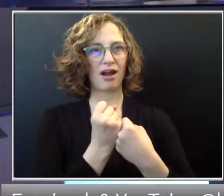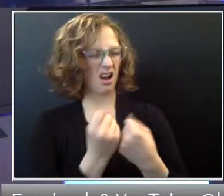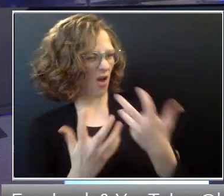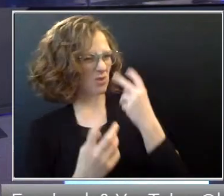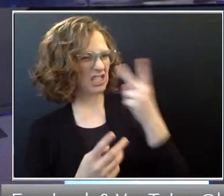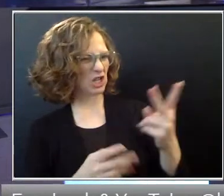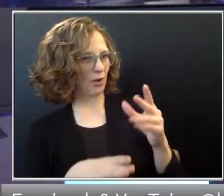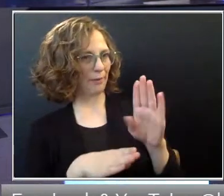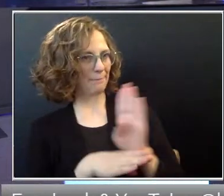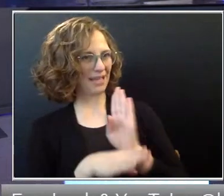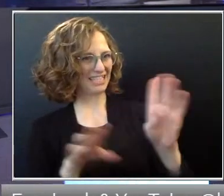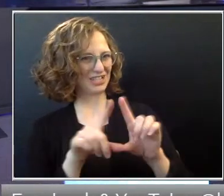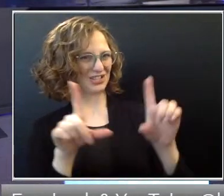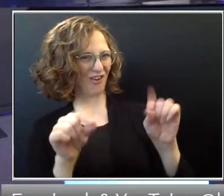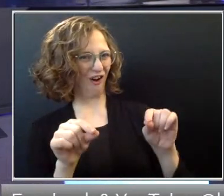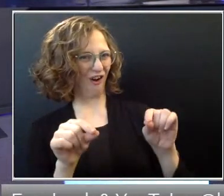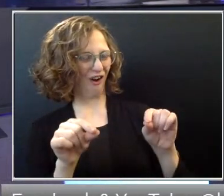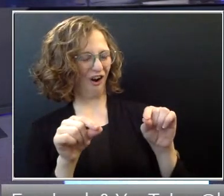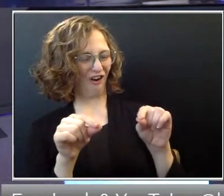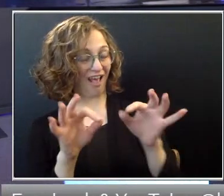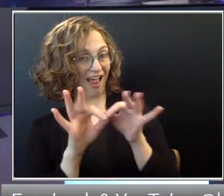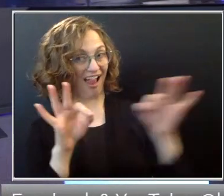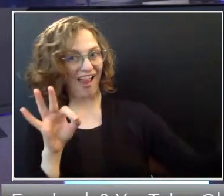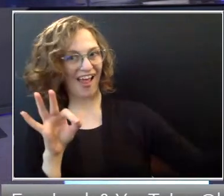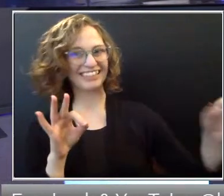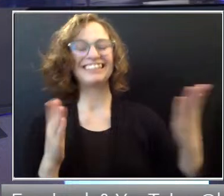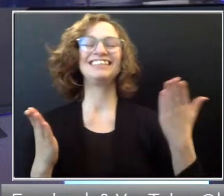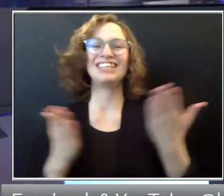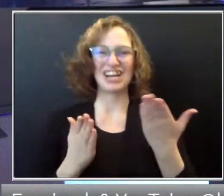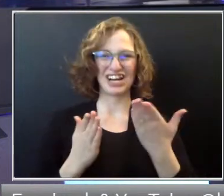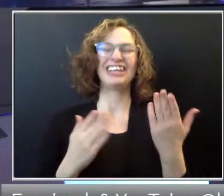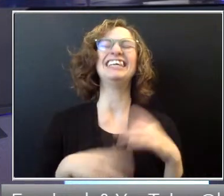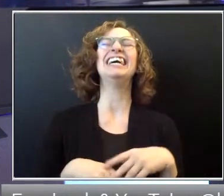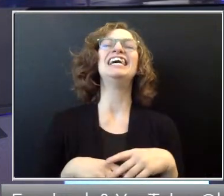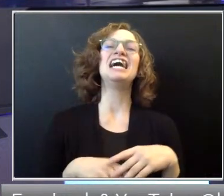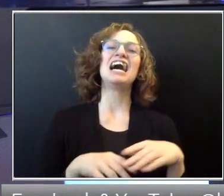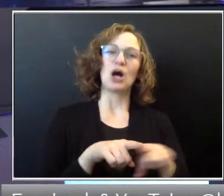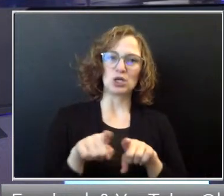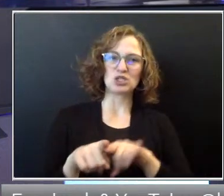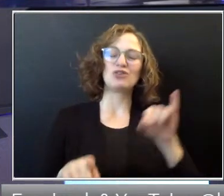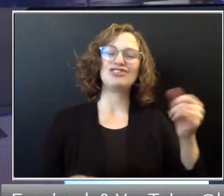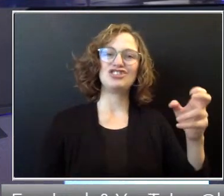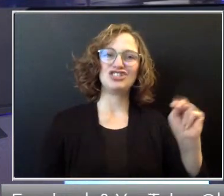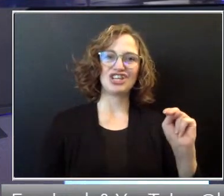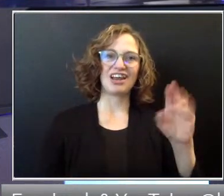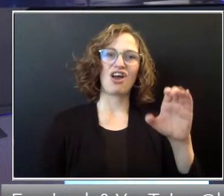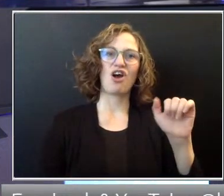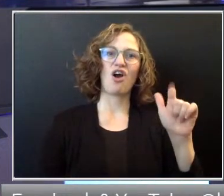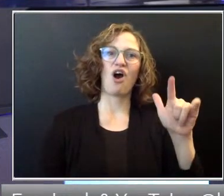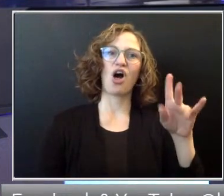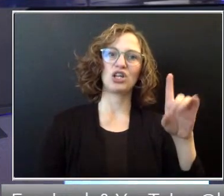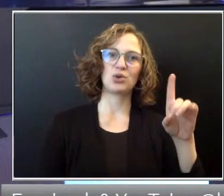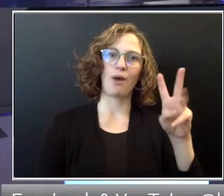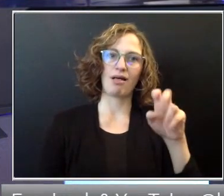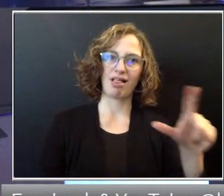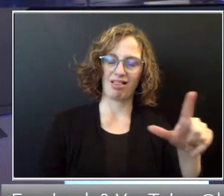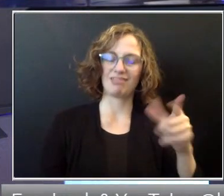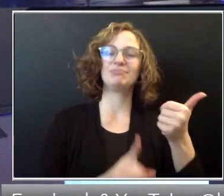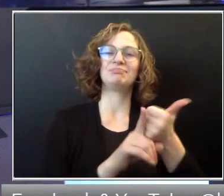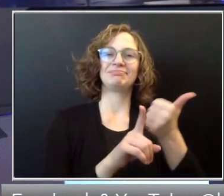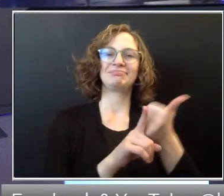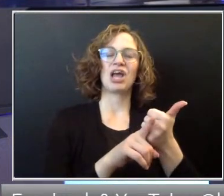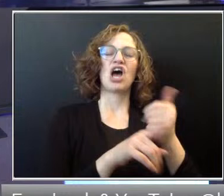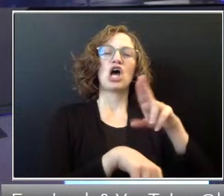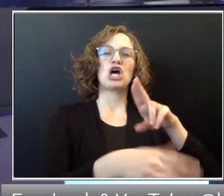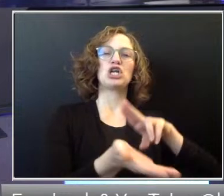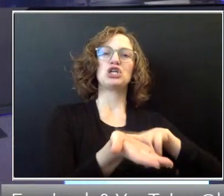on here at the health system. And we're also joined by Jan Caldwell. Jan is a nurse practitioner. Jan is on the advanced heart failure